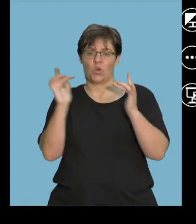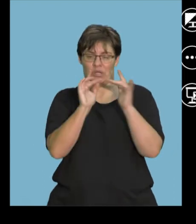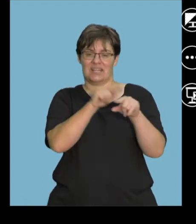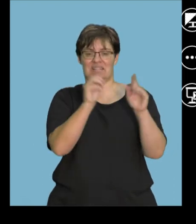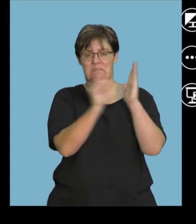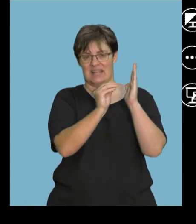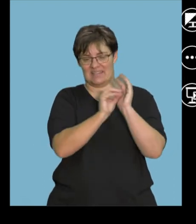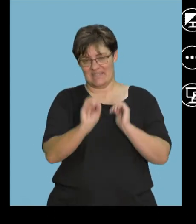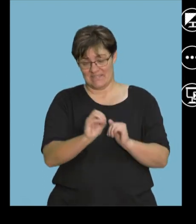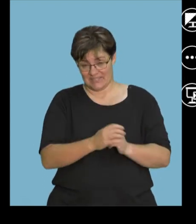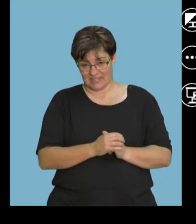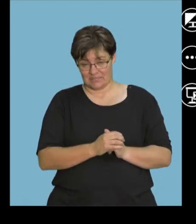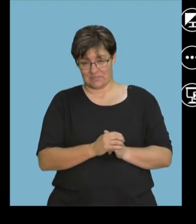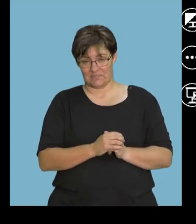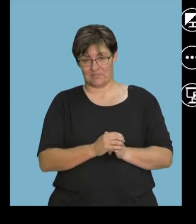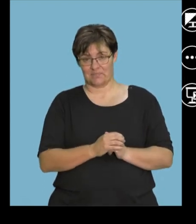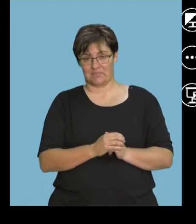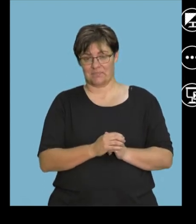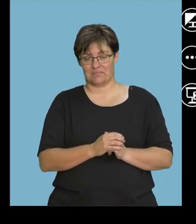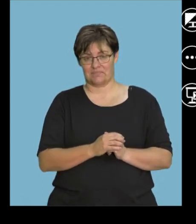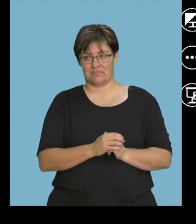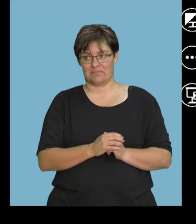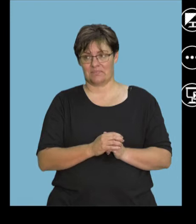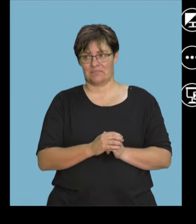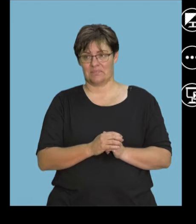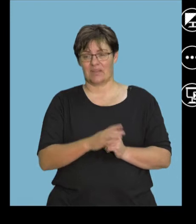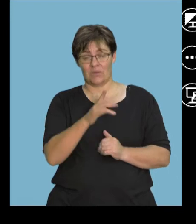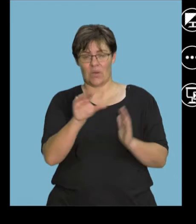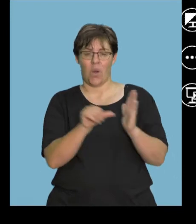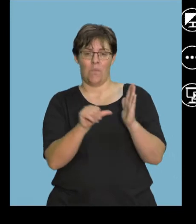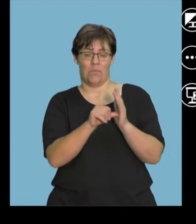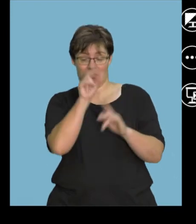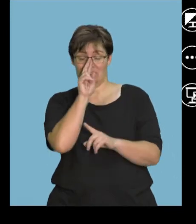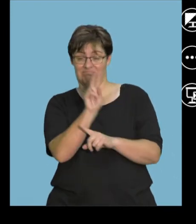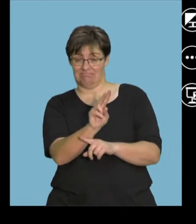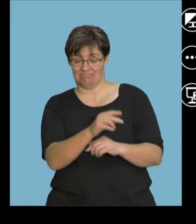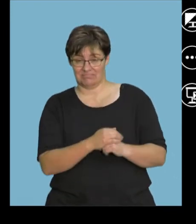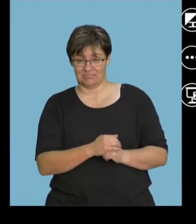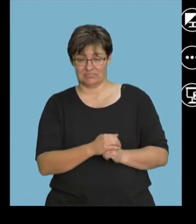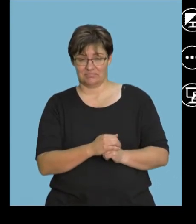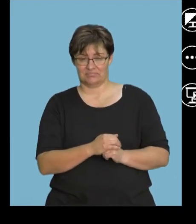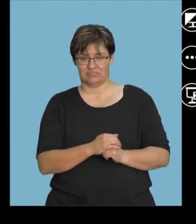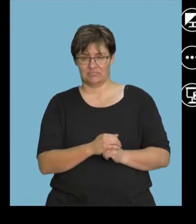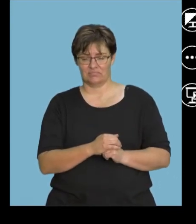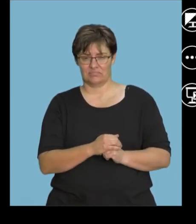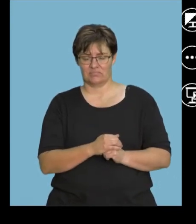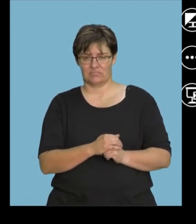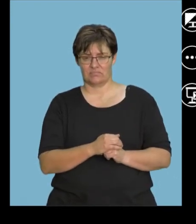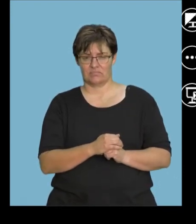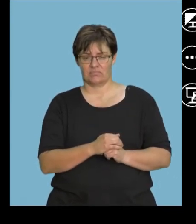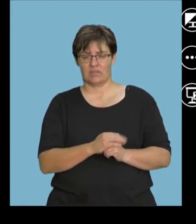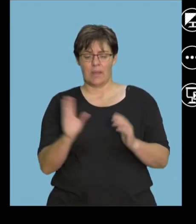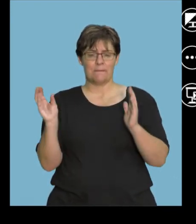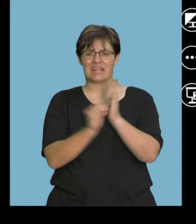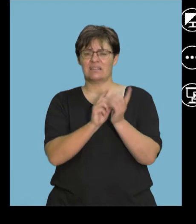exist while it is in contact with the magnet. So that's a very crucial observation, all right?